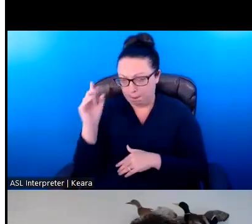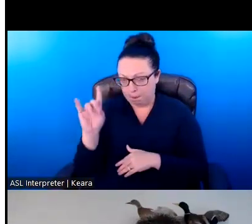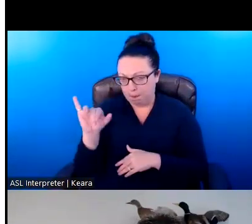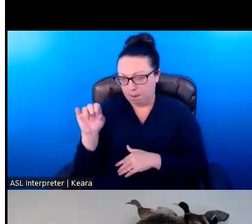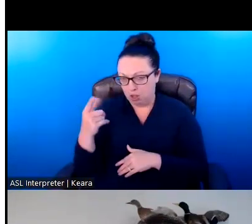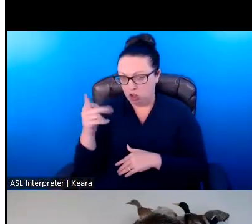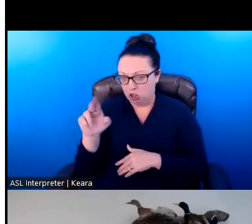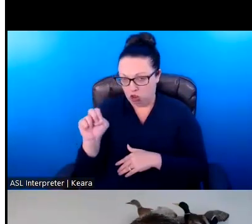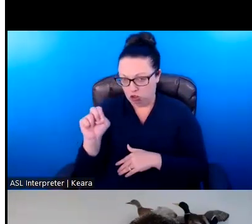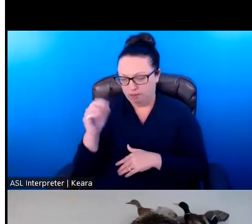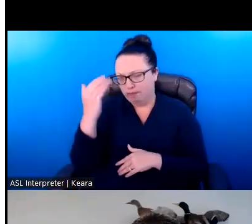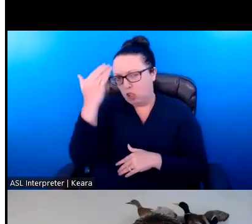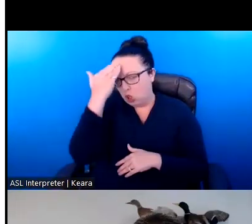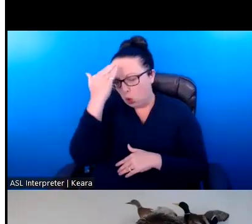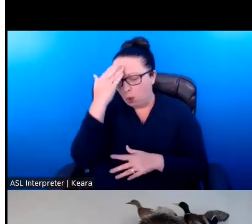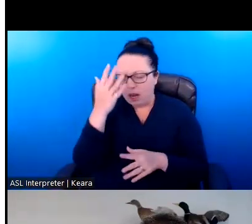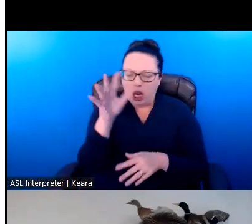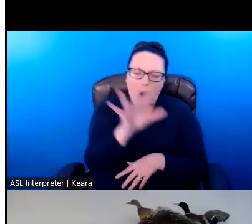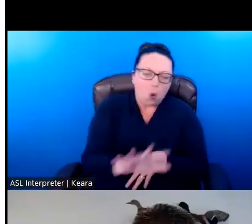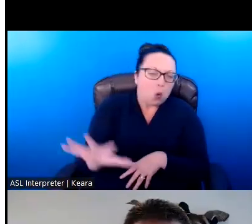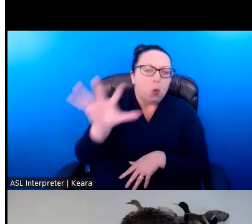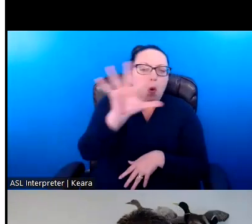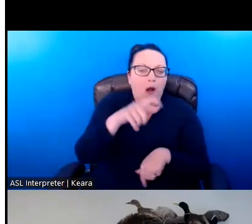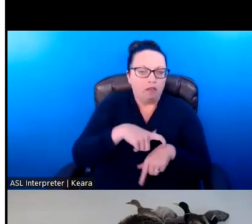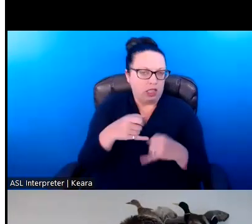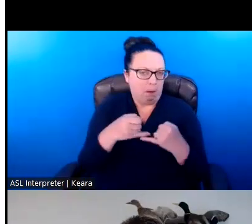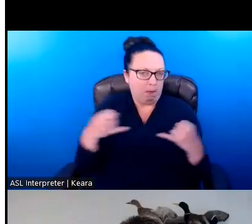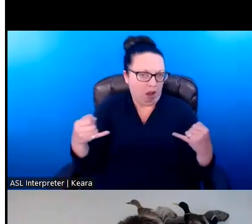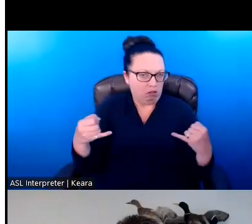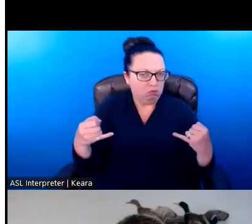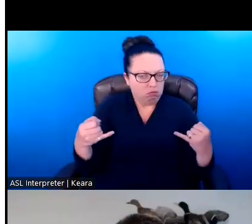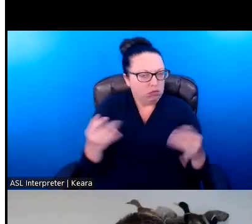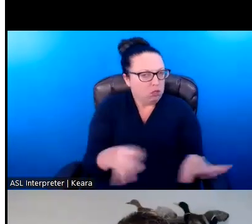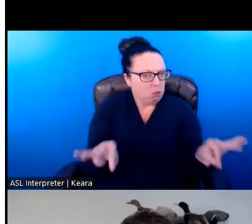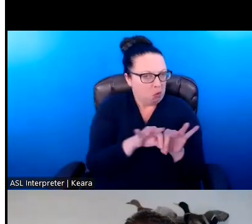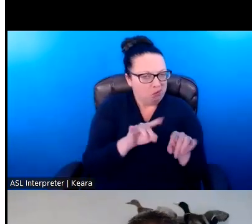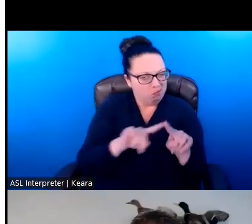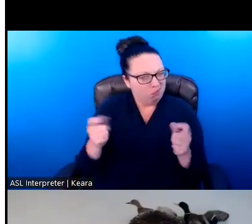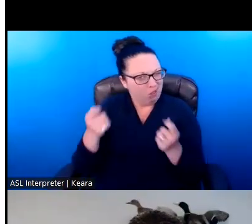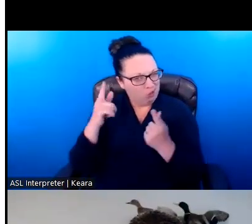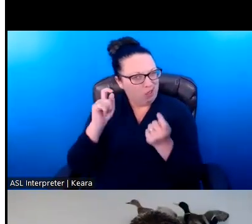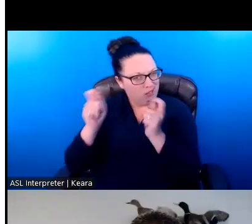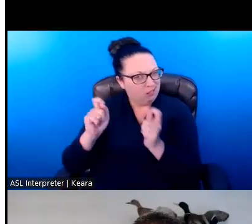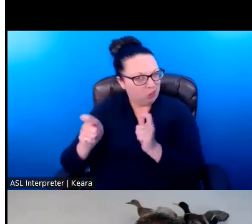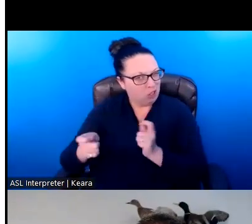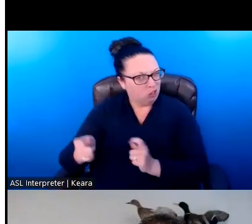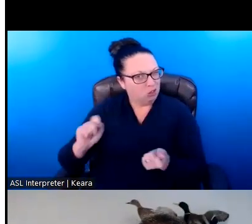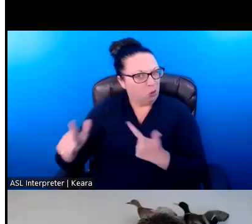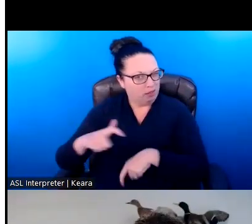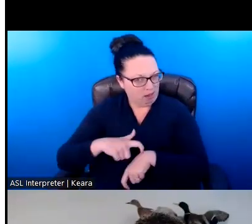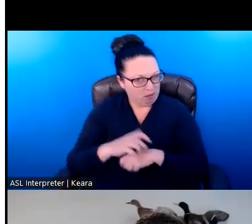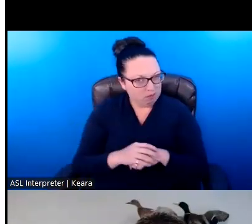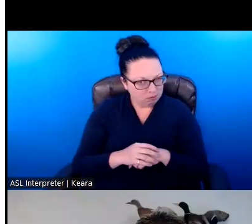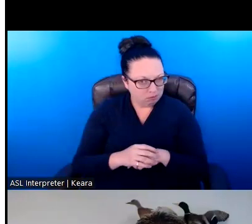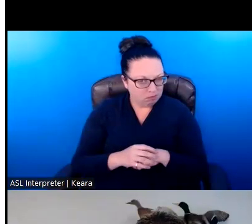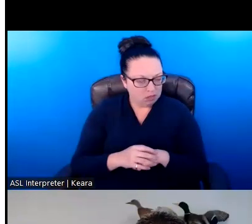is important, but that changes by the minute. Maybe less focus on what is the exact time, what is just the estimated time.